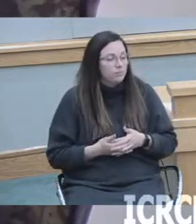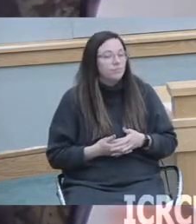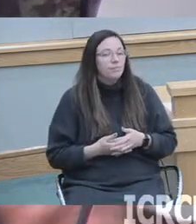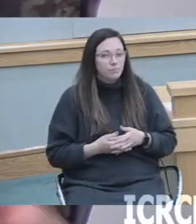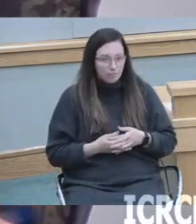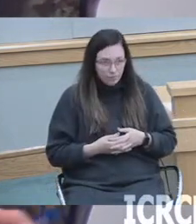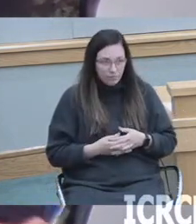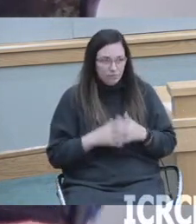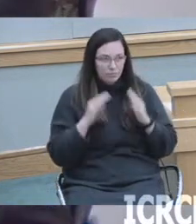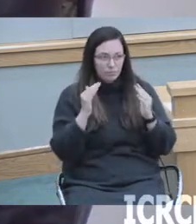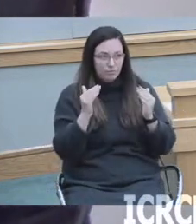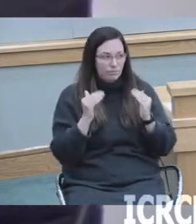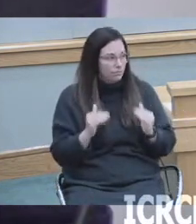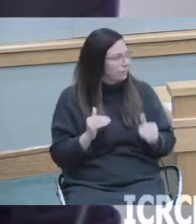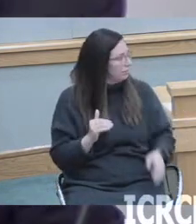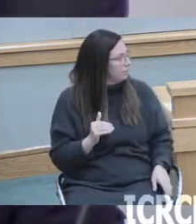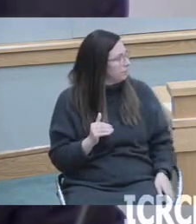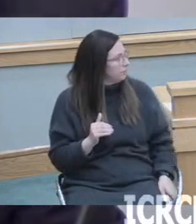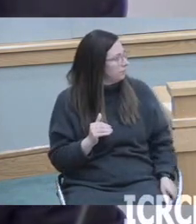Okay, let's go.